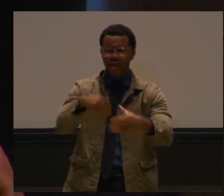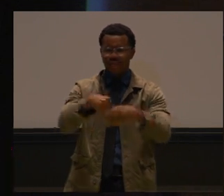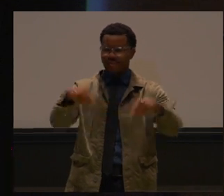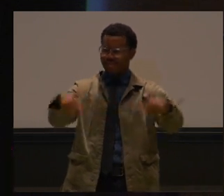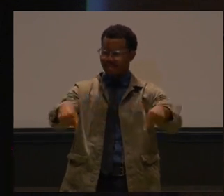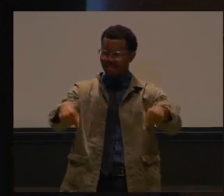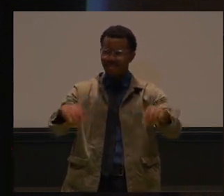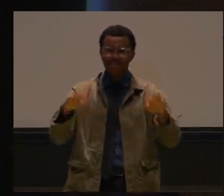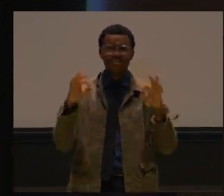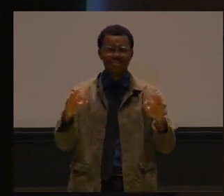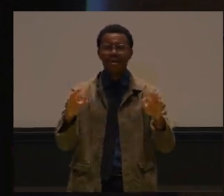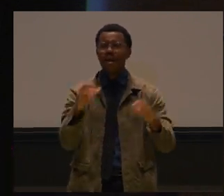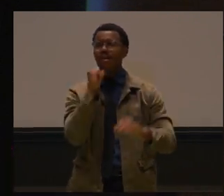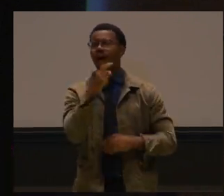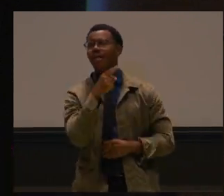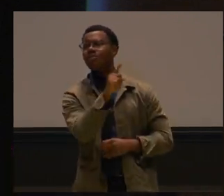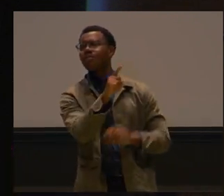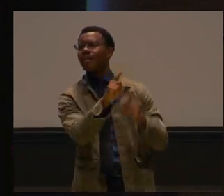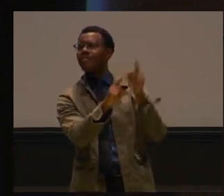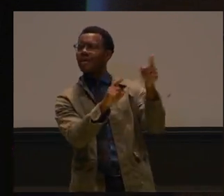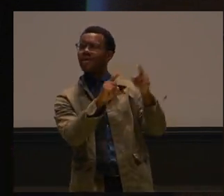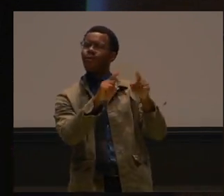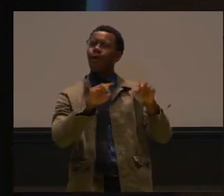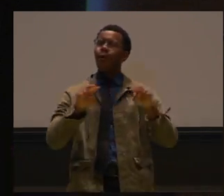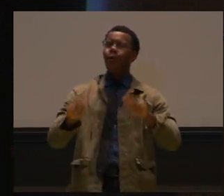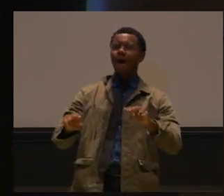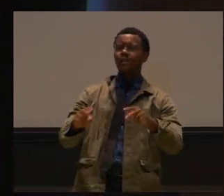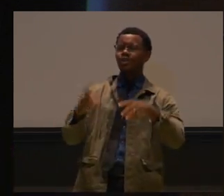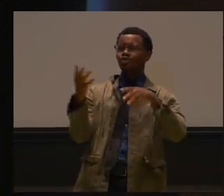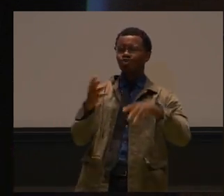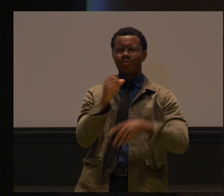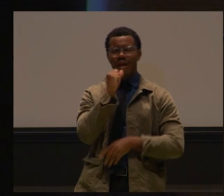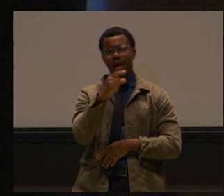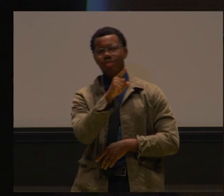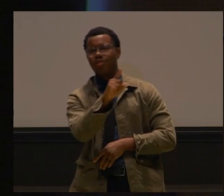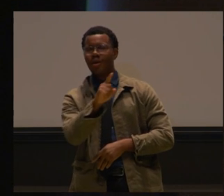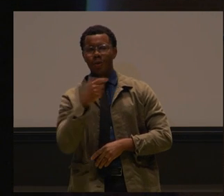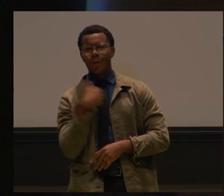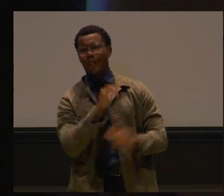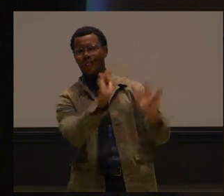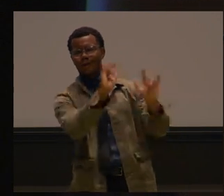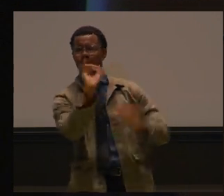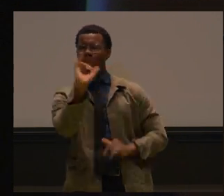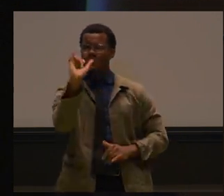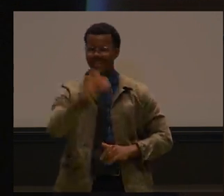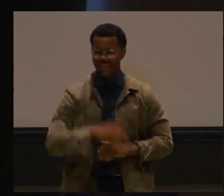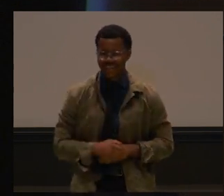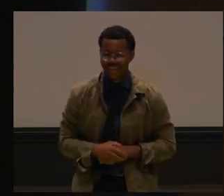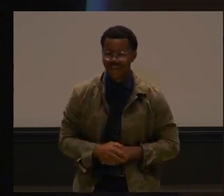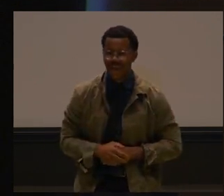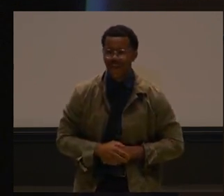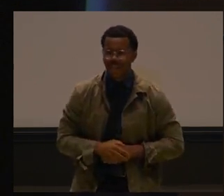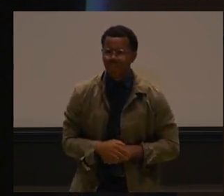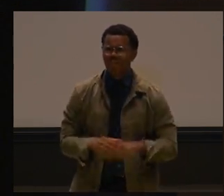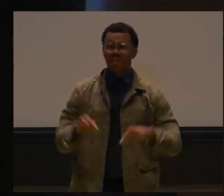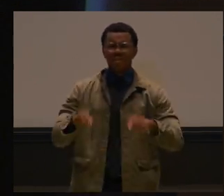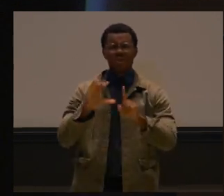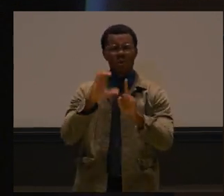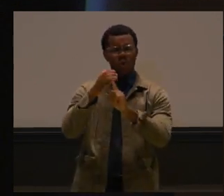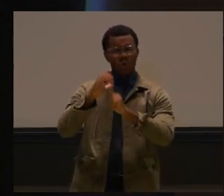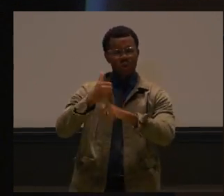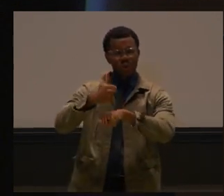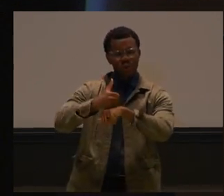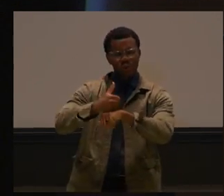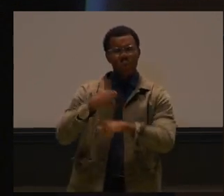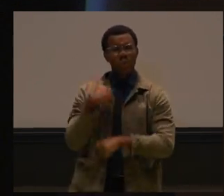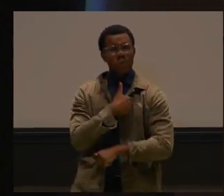That is no shade to our live stream audience. We love you too. As a cultural institution, we fulfill